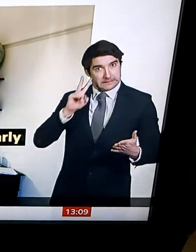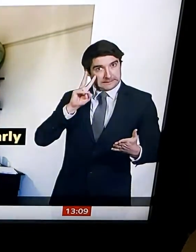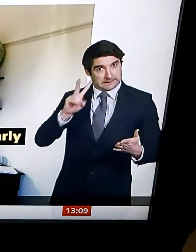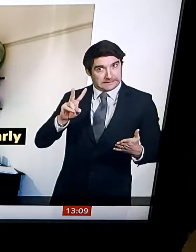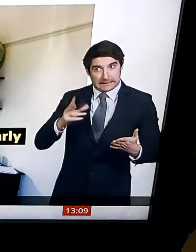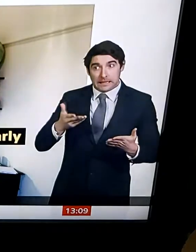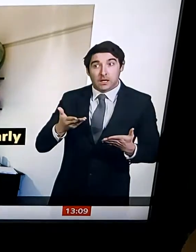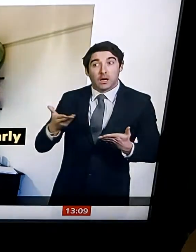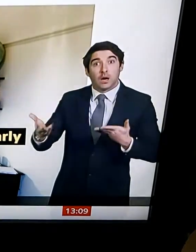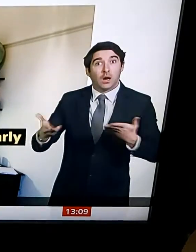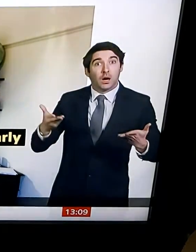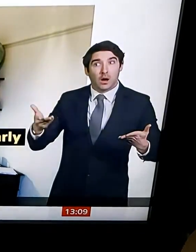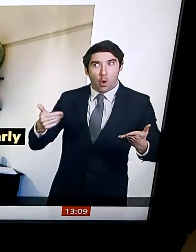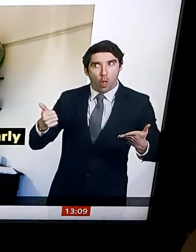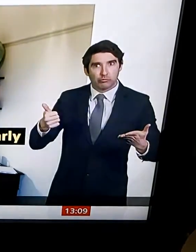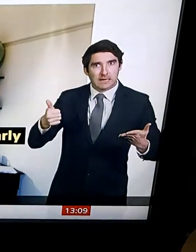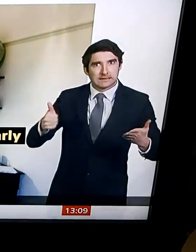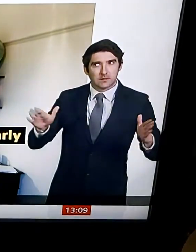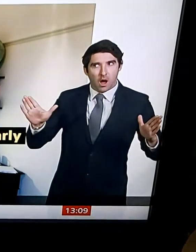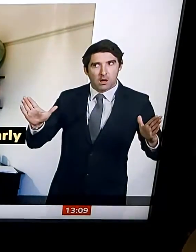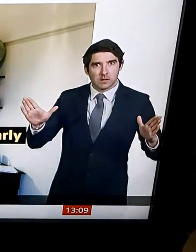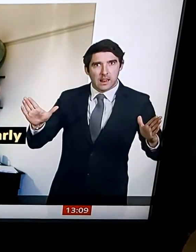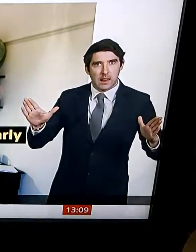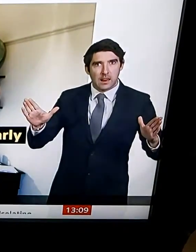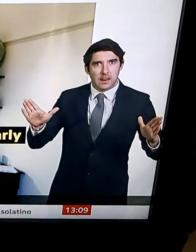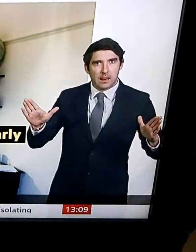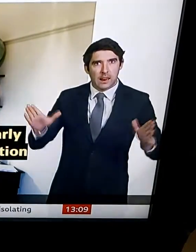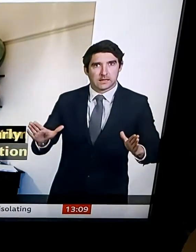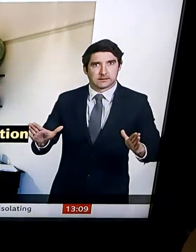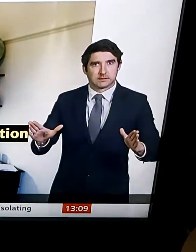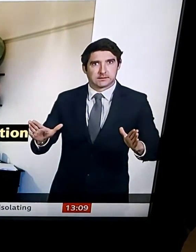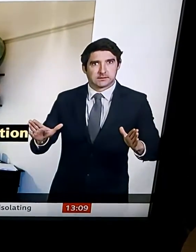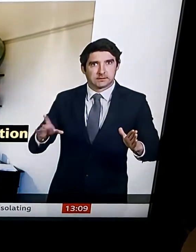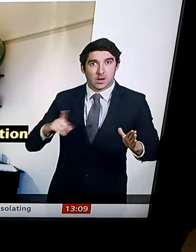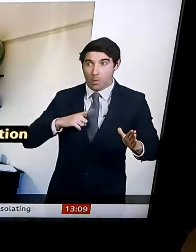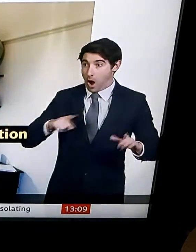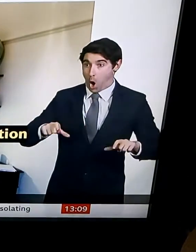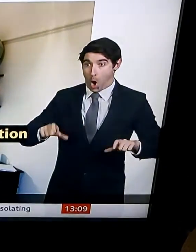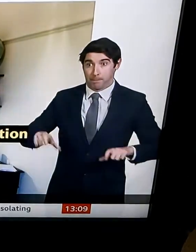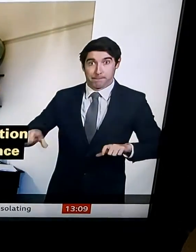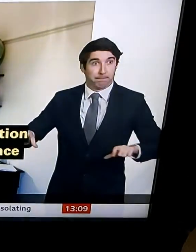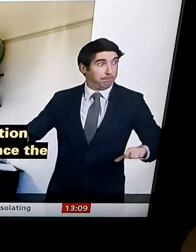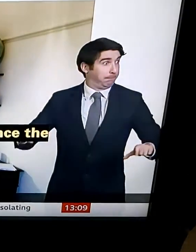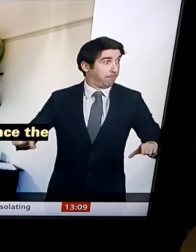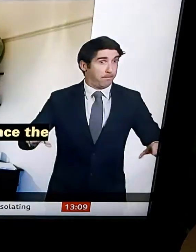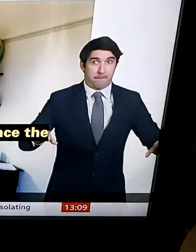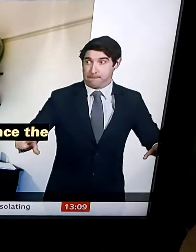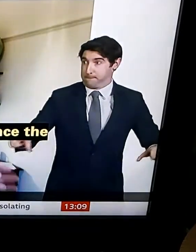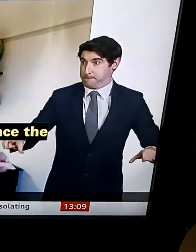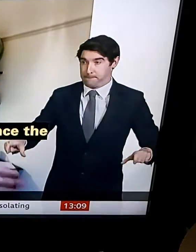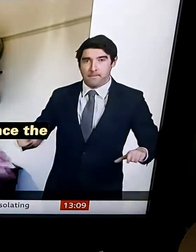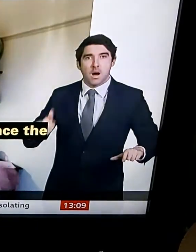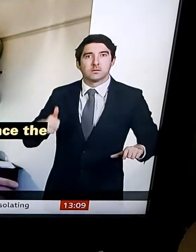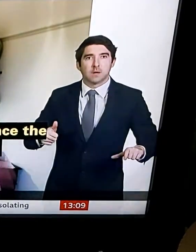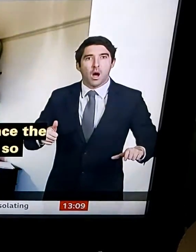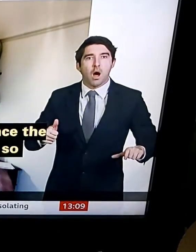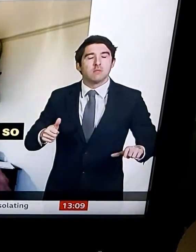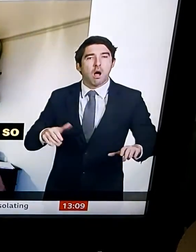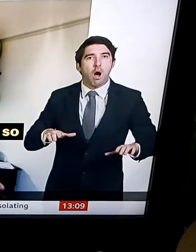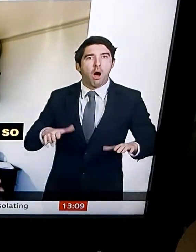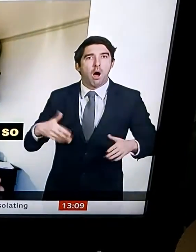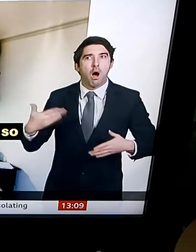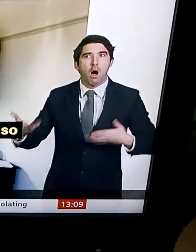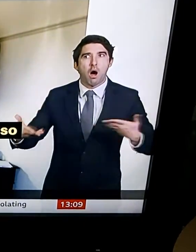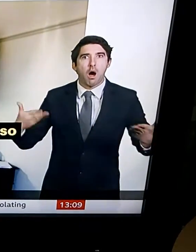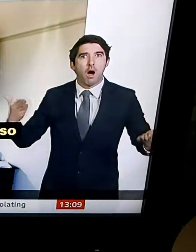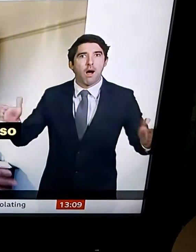infection could be beginning to slow since the lockdown. In other words, not so many people are being admitted to hospital. This doesn't show up and won't